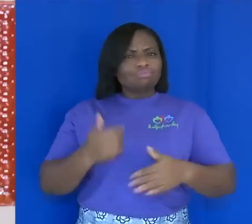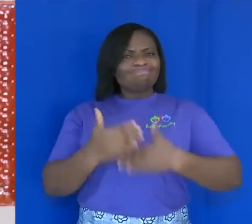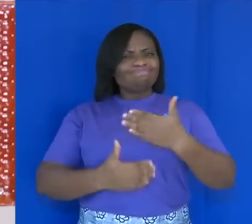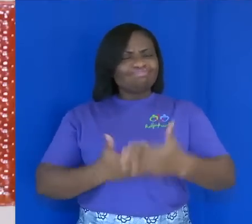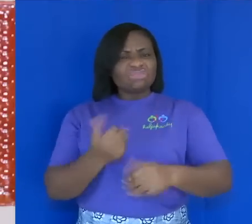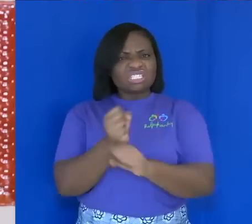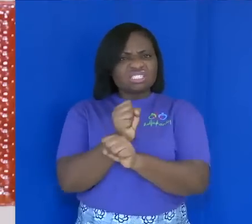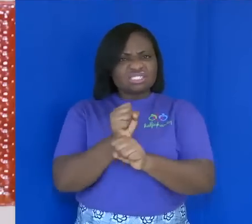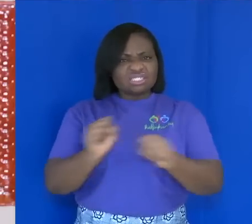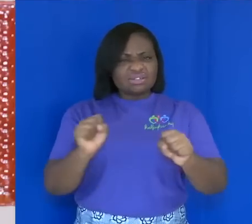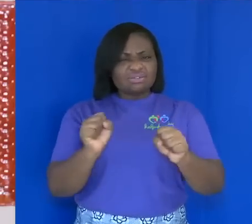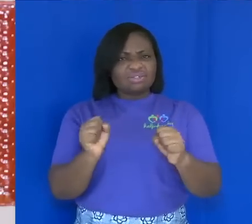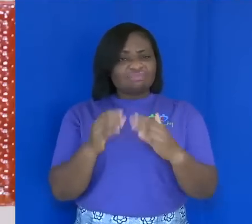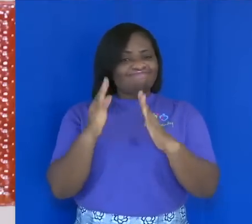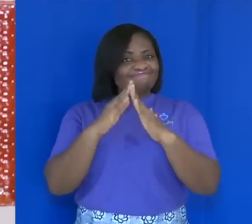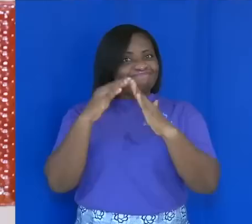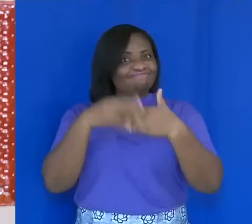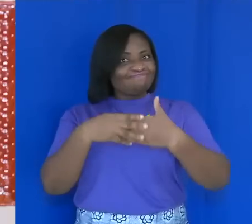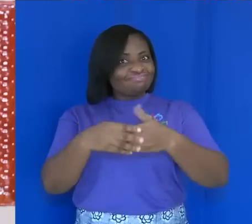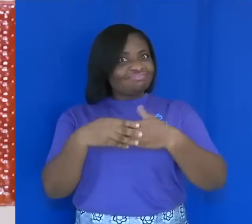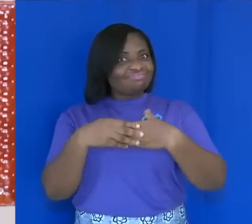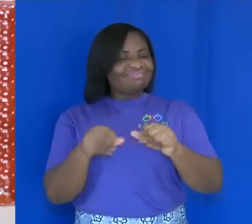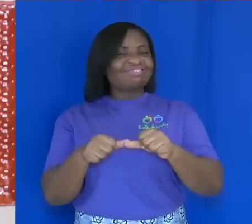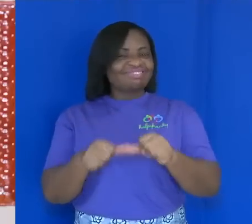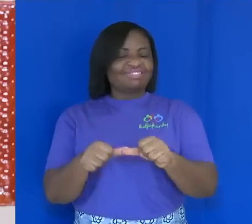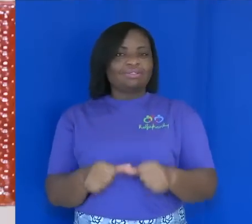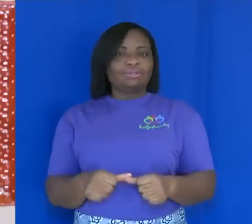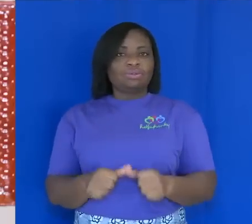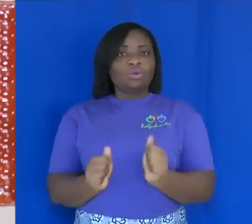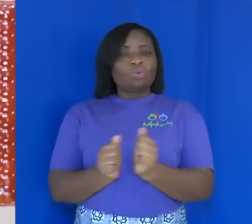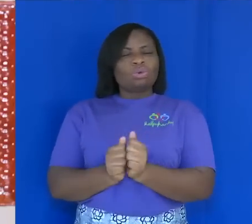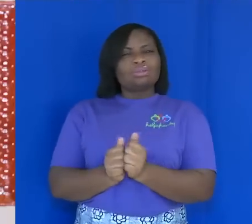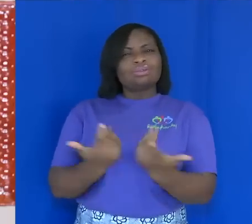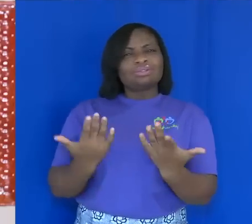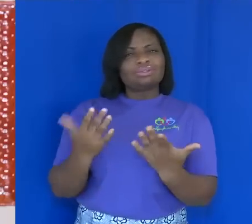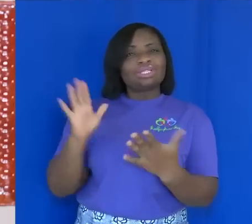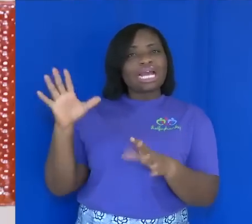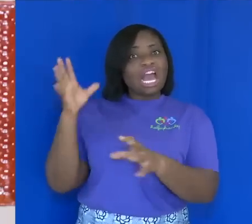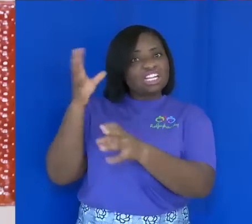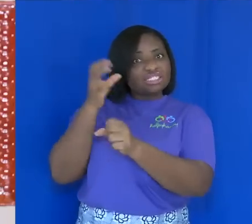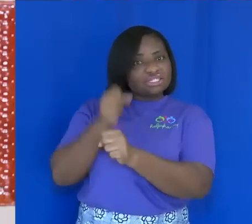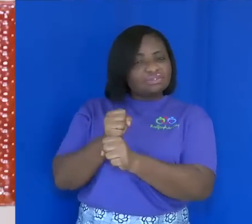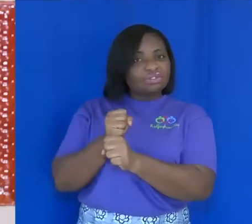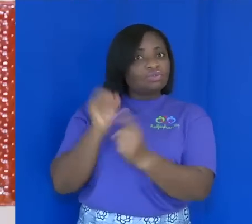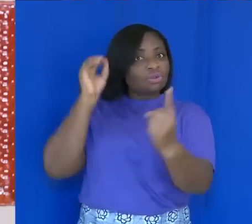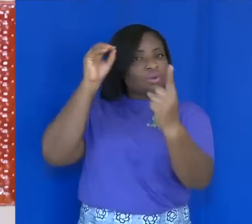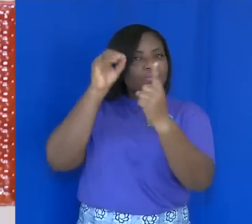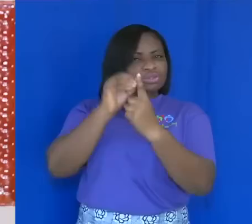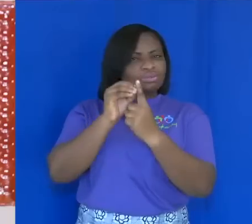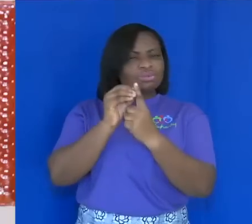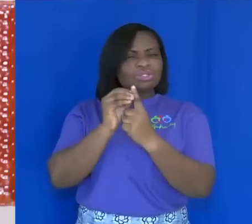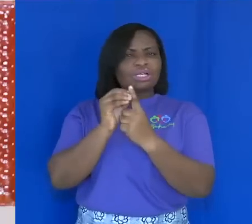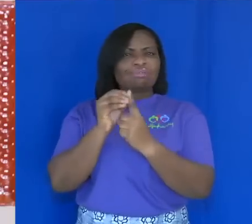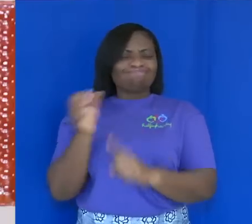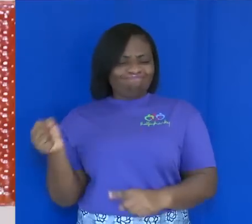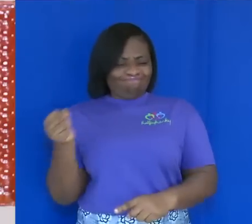safe easing of restrictions continues, with its overarching objective being to restore